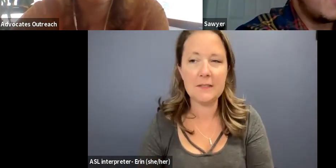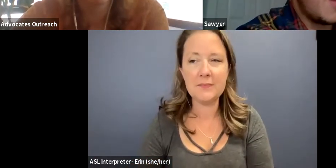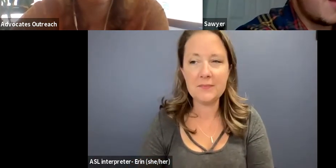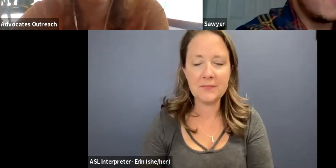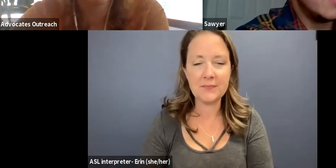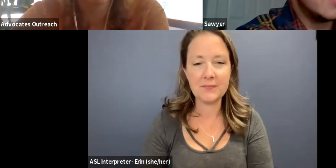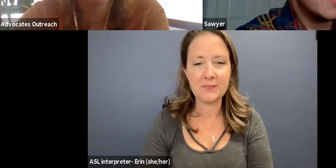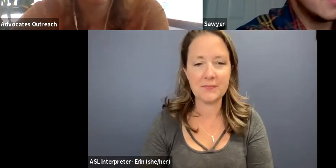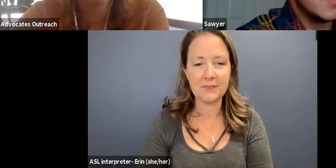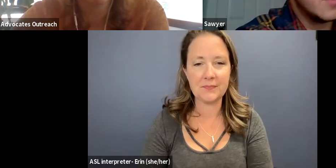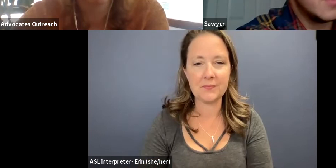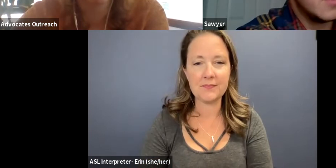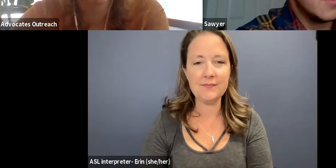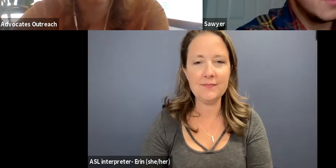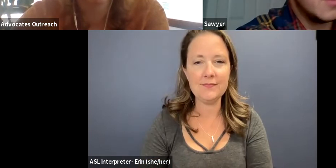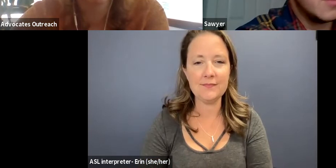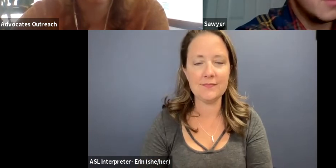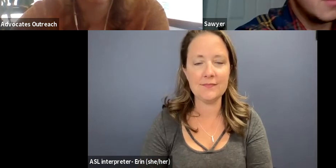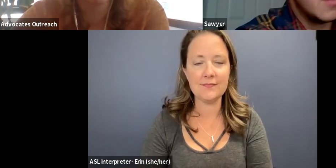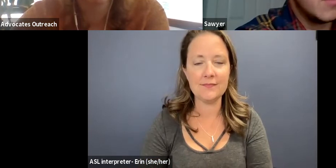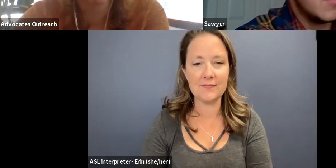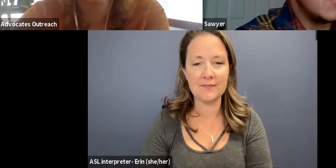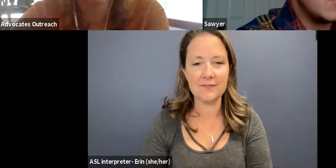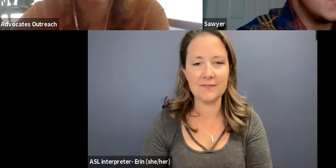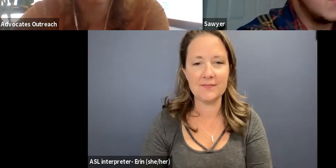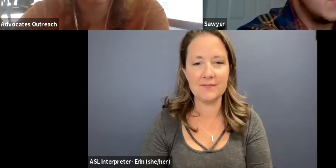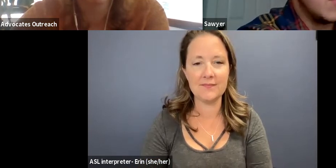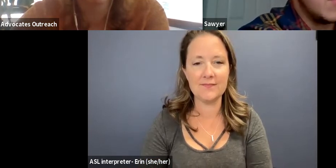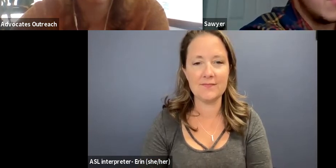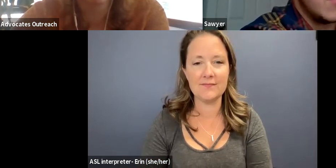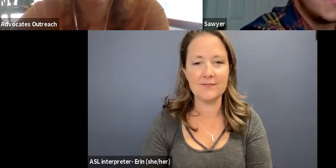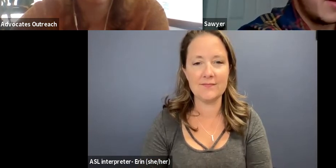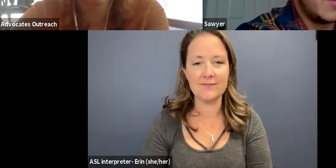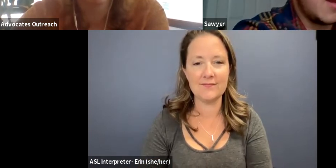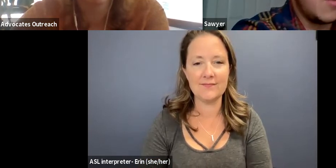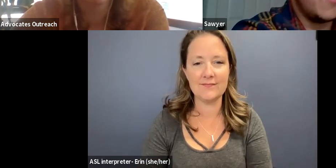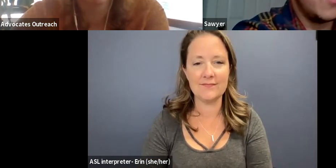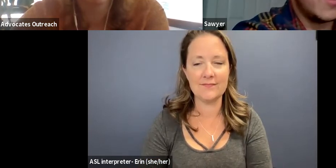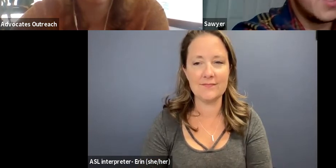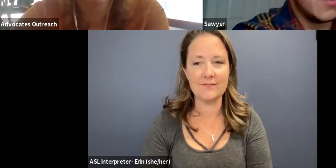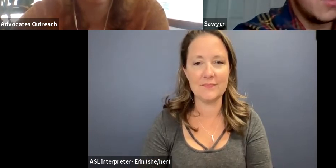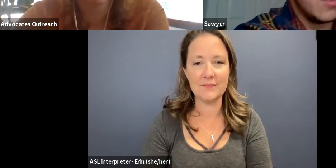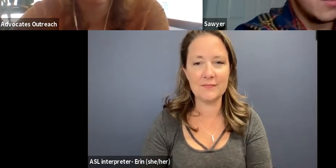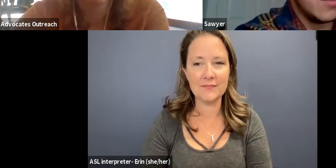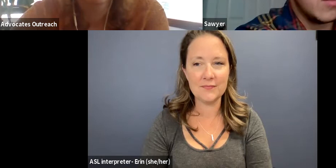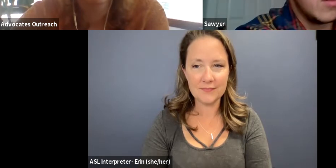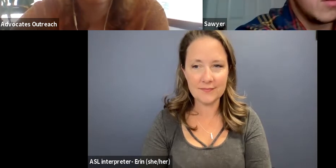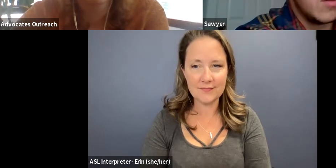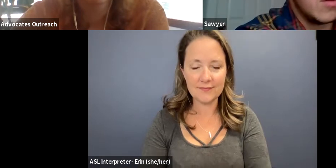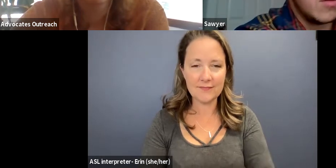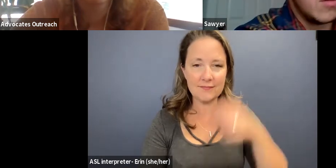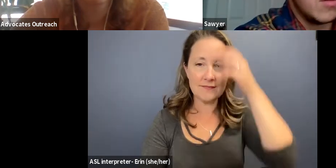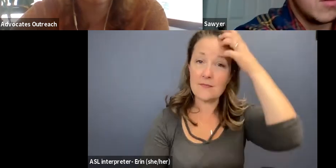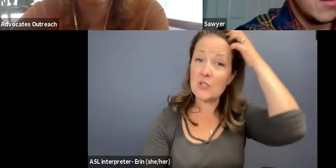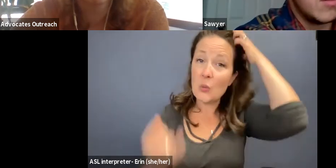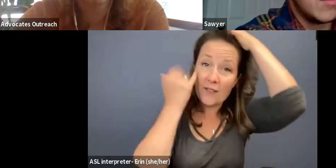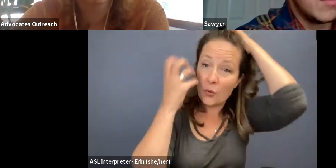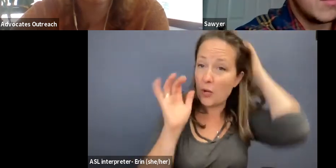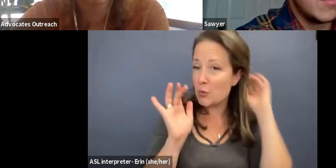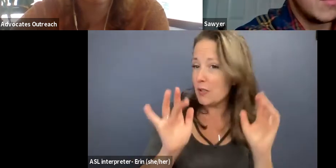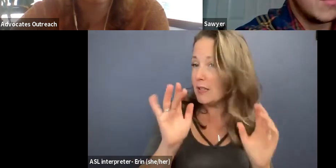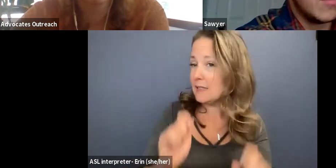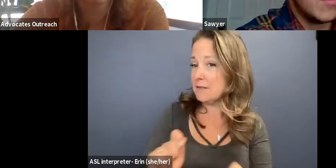the idea of like what is considered like typical, a lot of times people might not think that there's anything sexual that